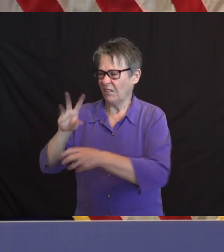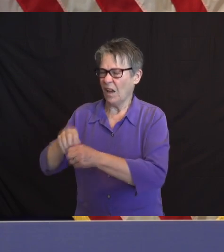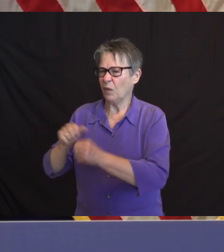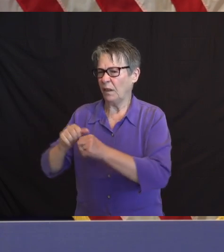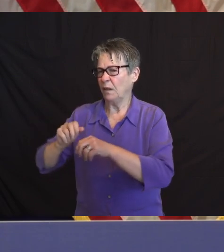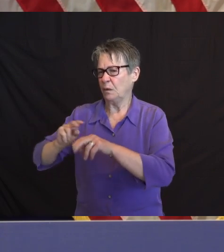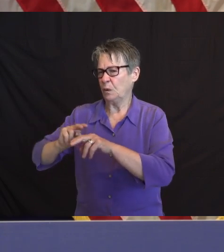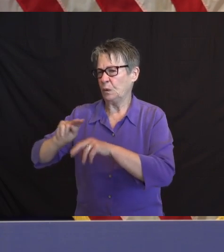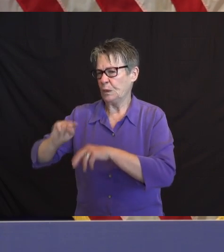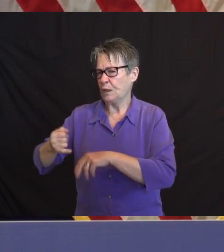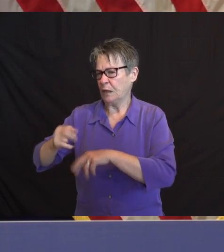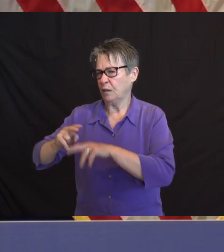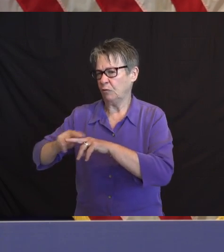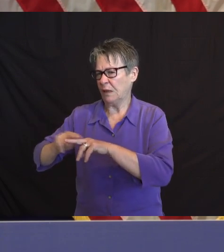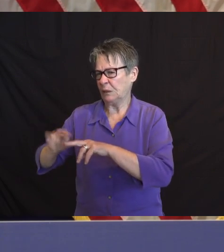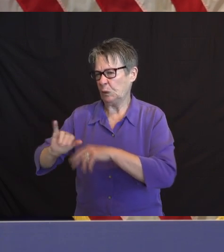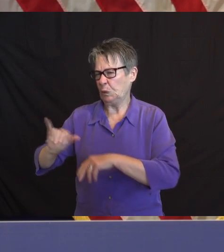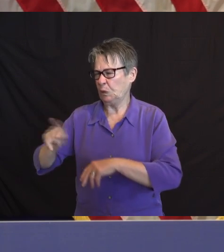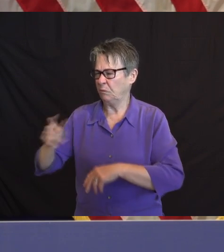repeat,